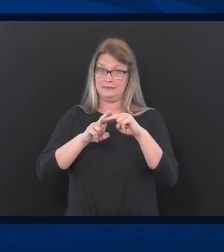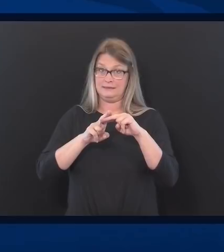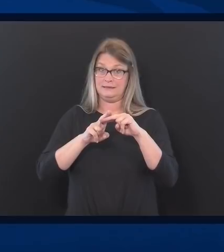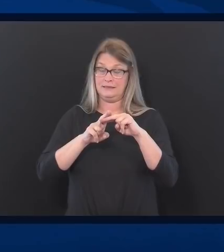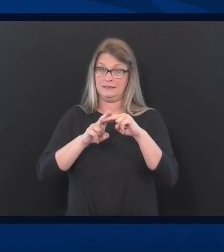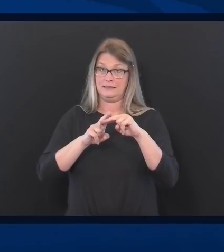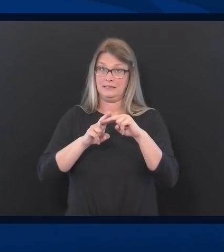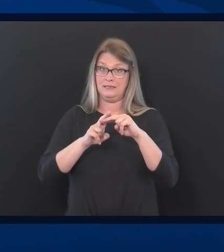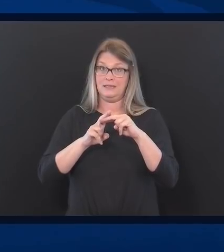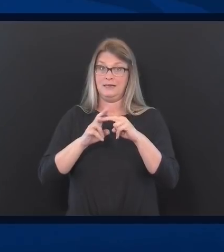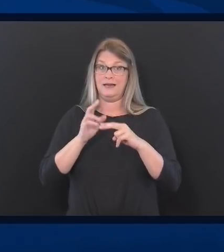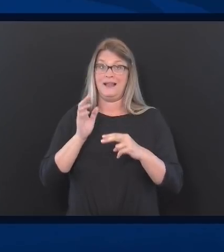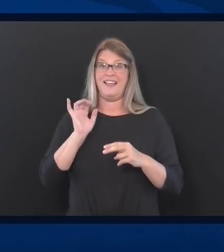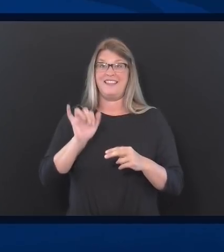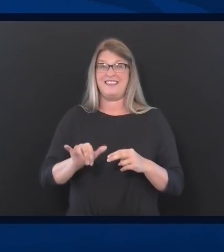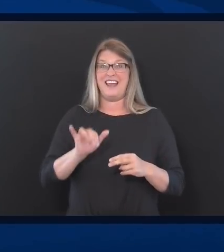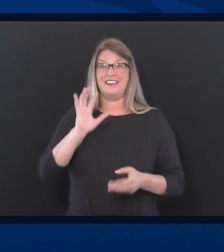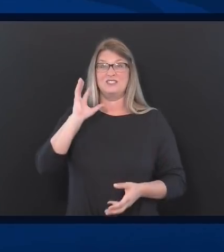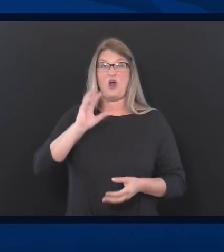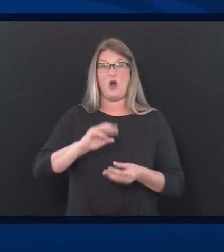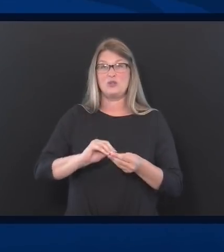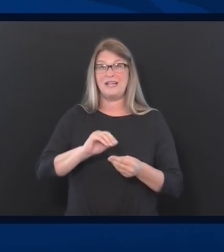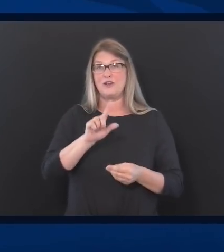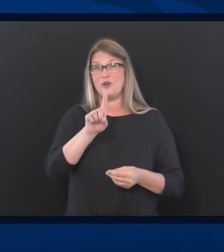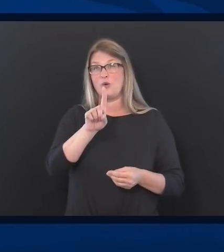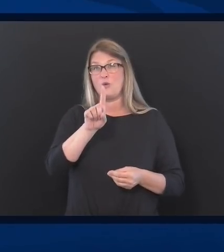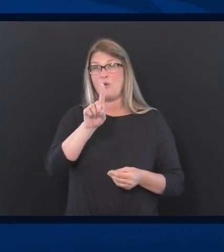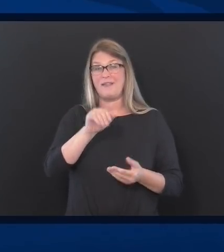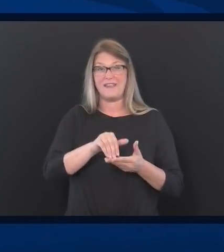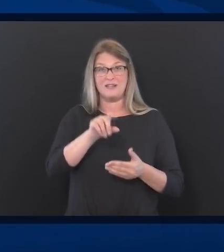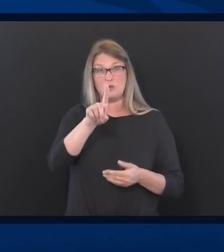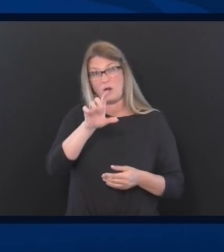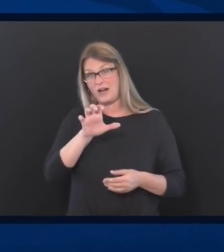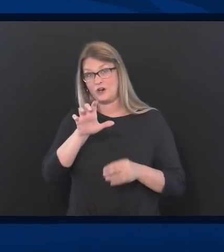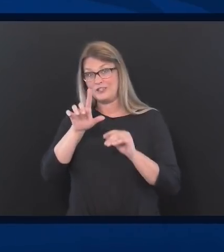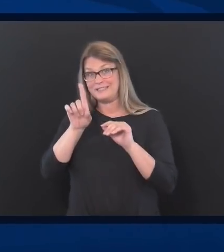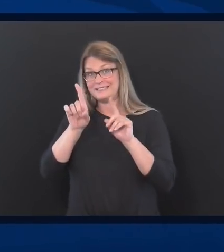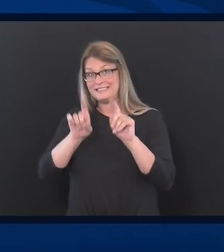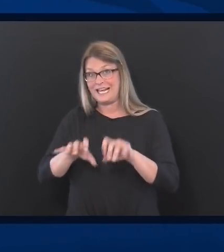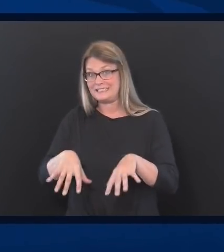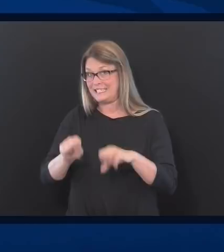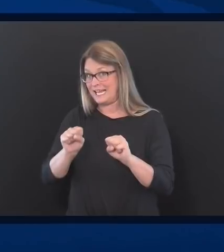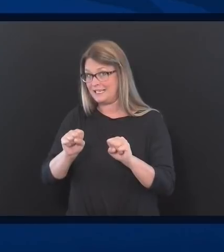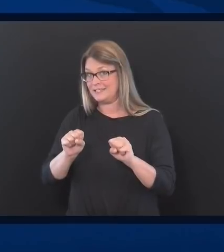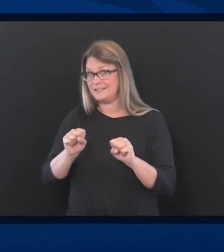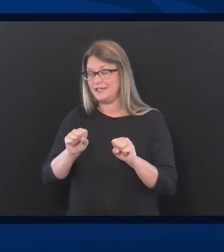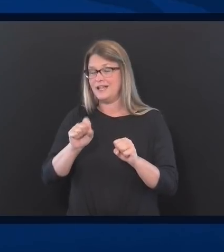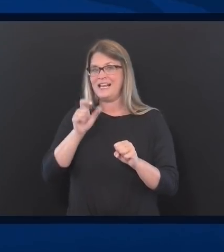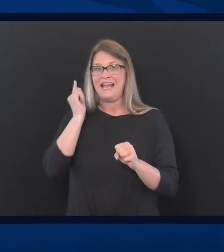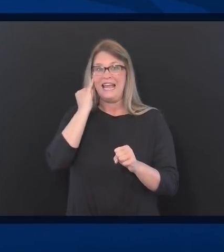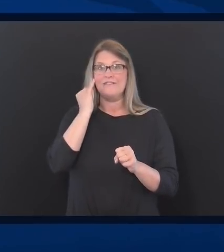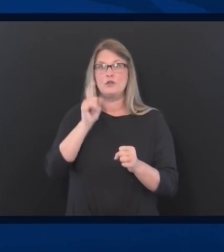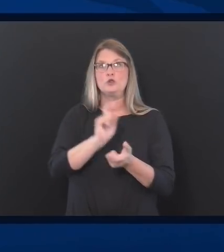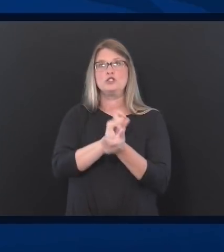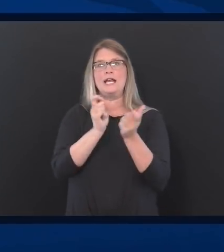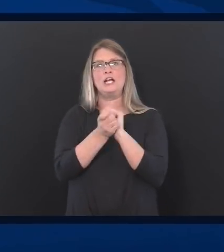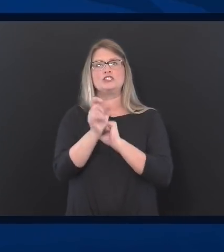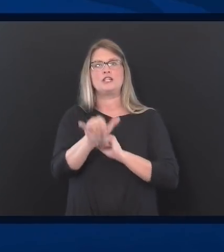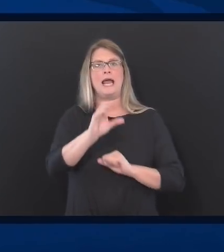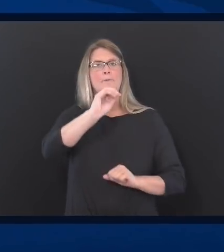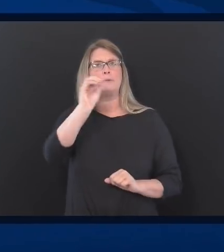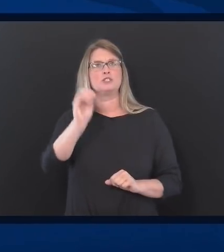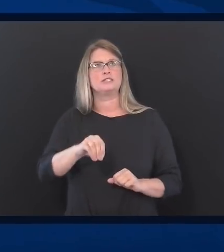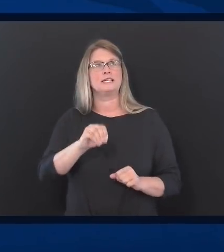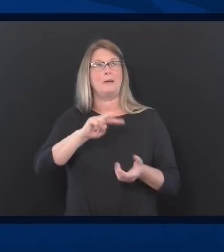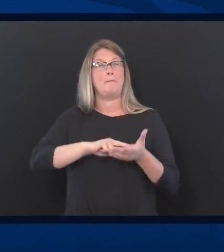over 1,100 tests taken. And if you equate that into a percentage, that equates to right